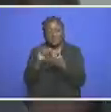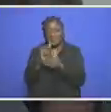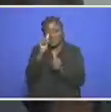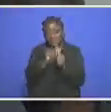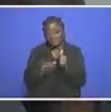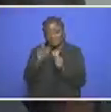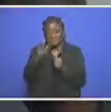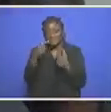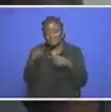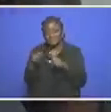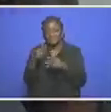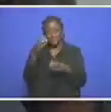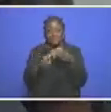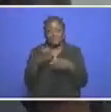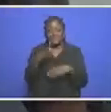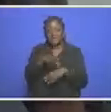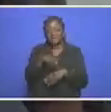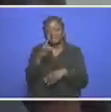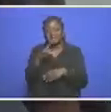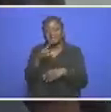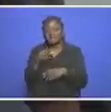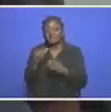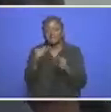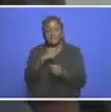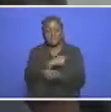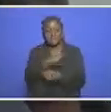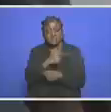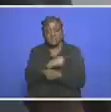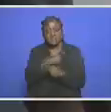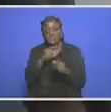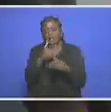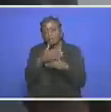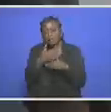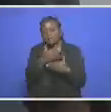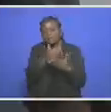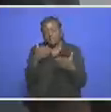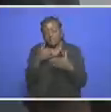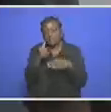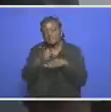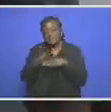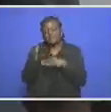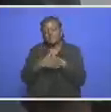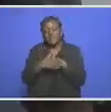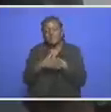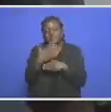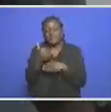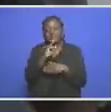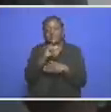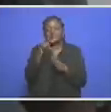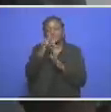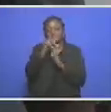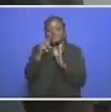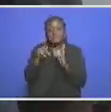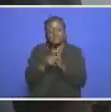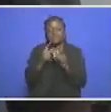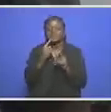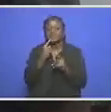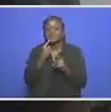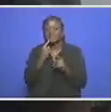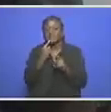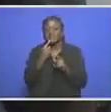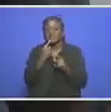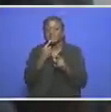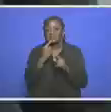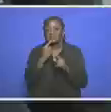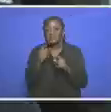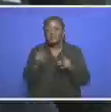they can be deported. There's a philosophical disagreement on that issue, and we are having the Attorney General have a